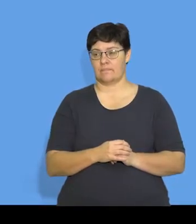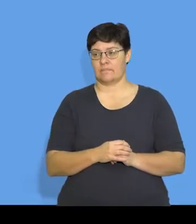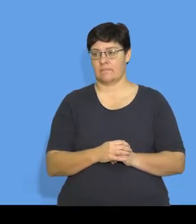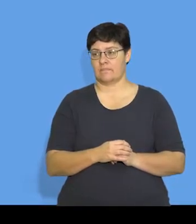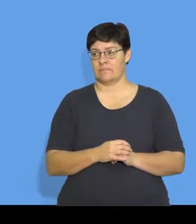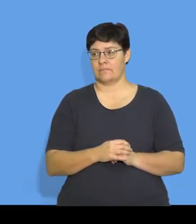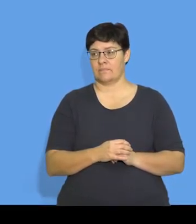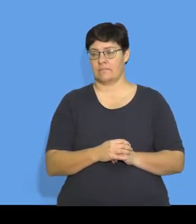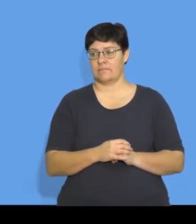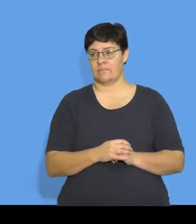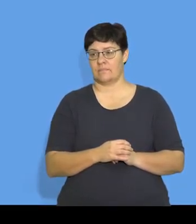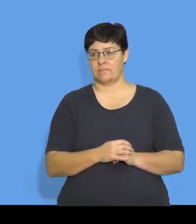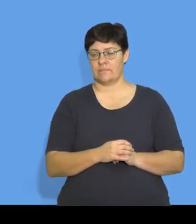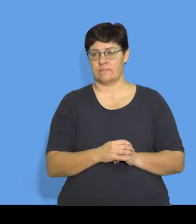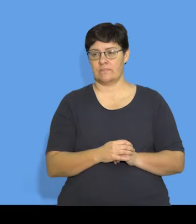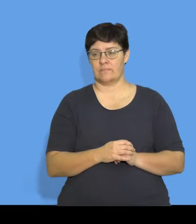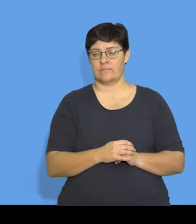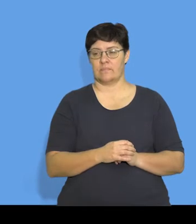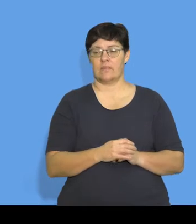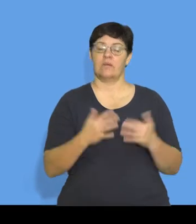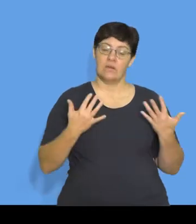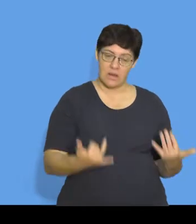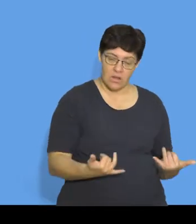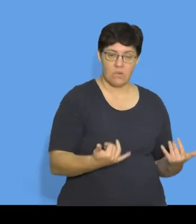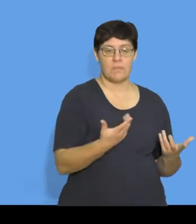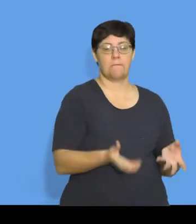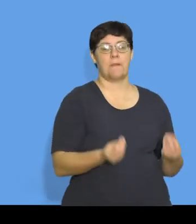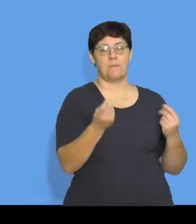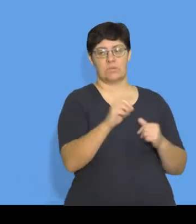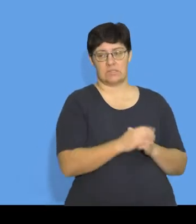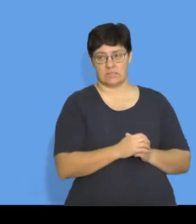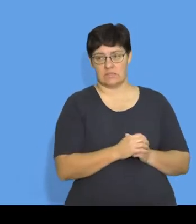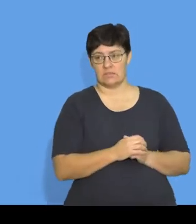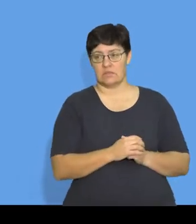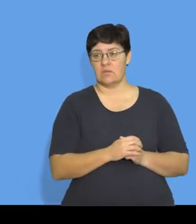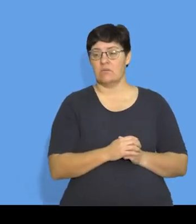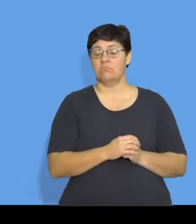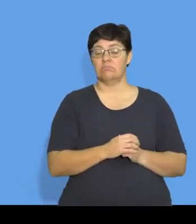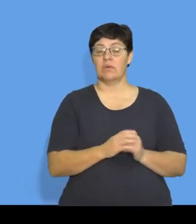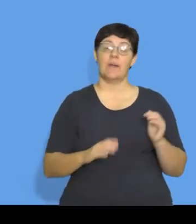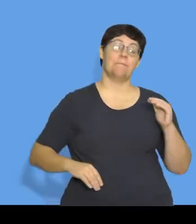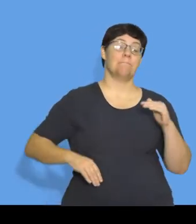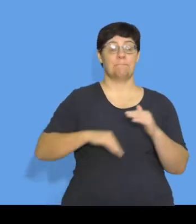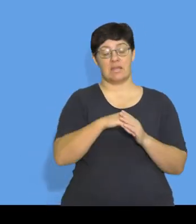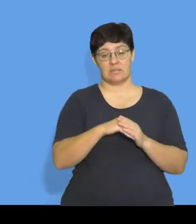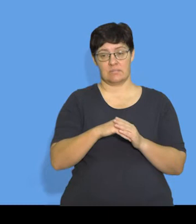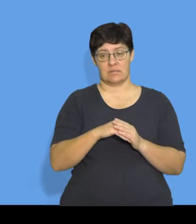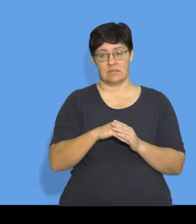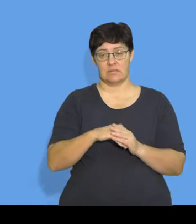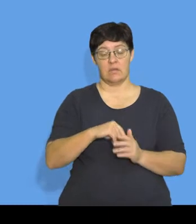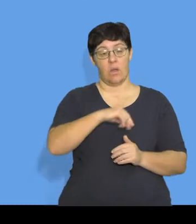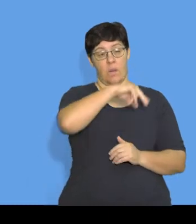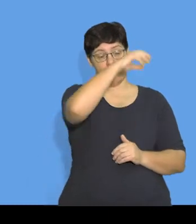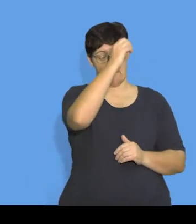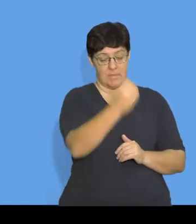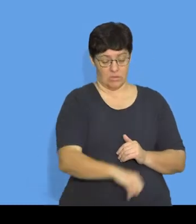now. Okay, so now we get here, and now they want the maximum height after the second bounce.